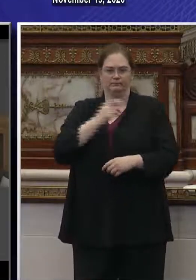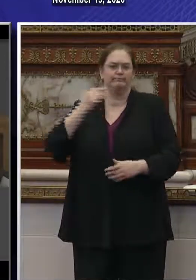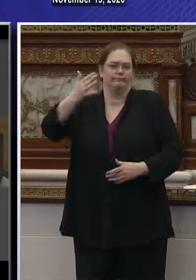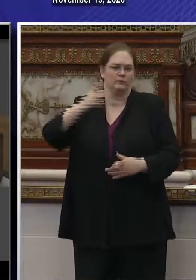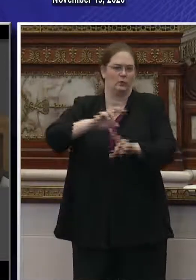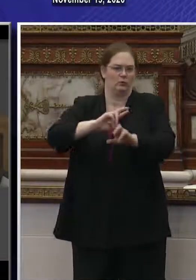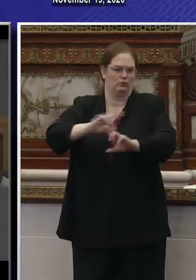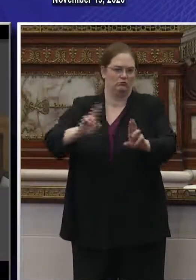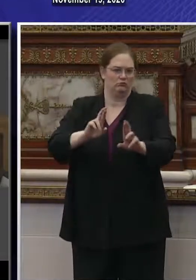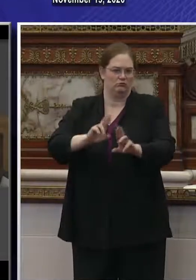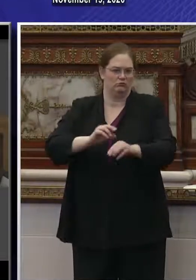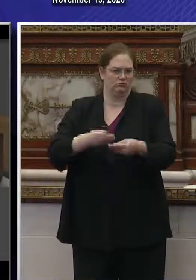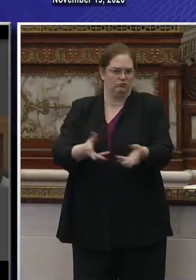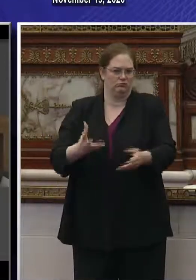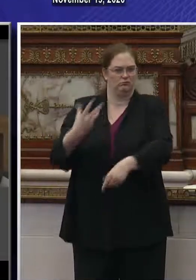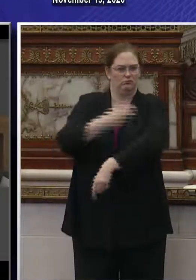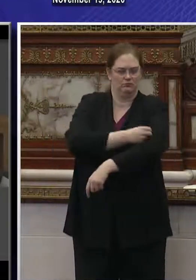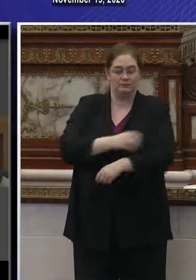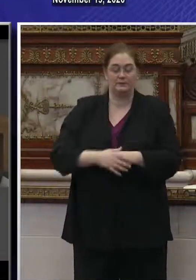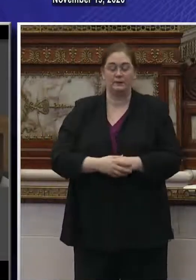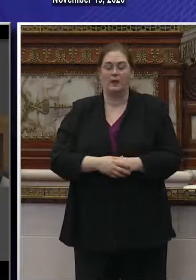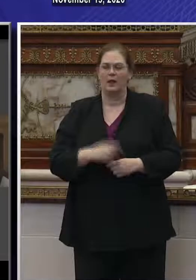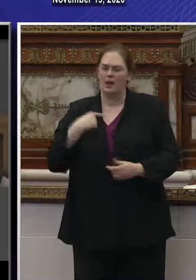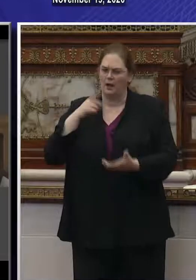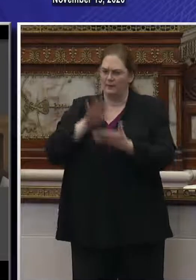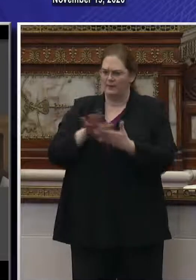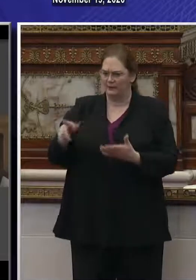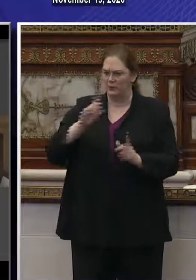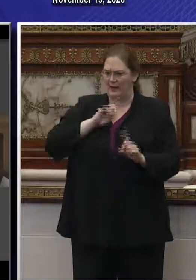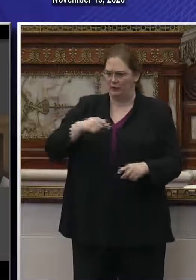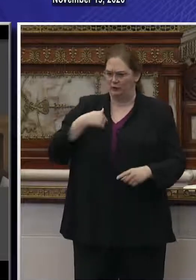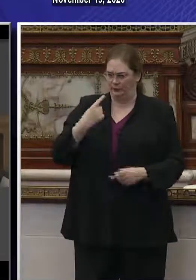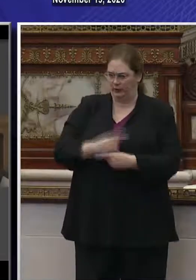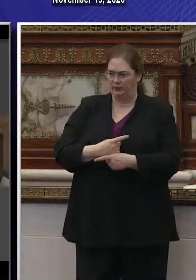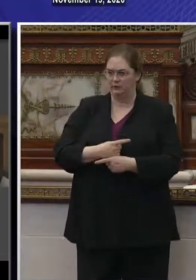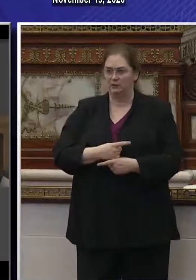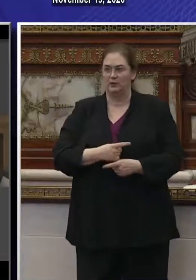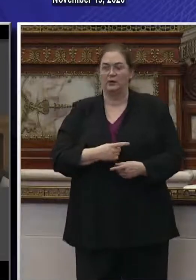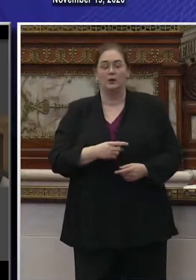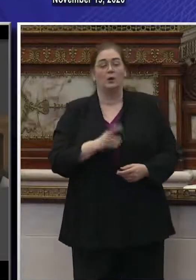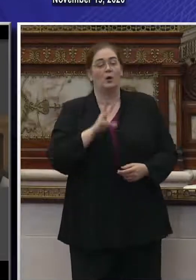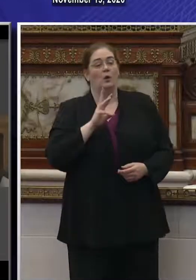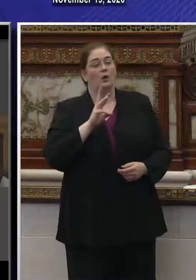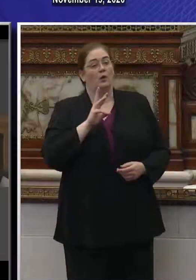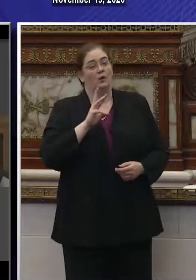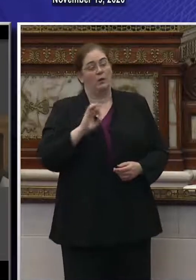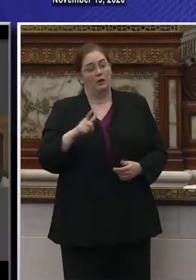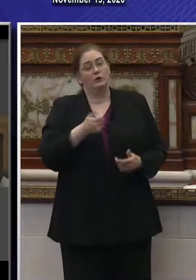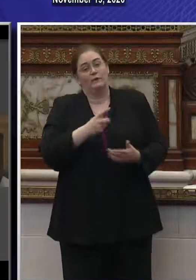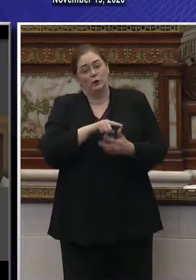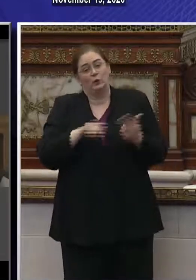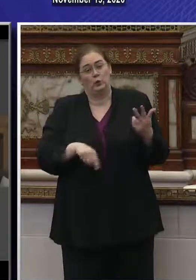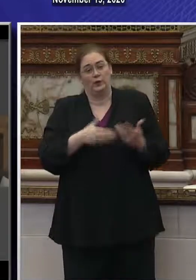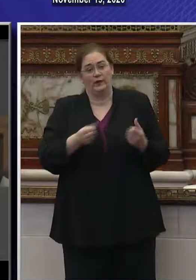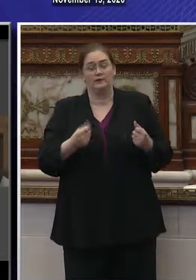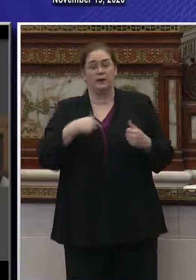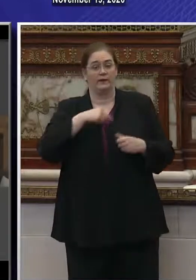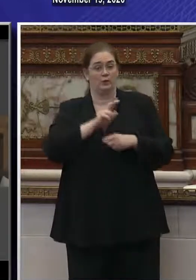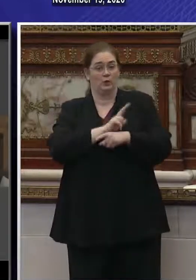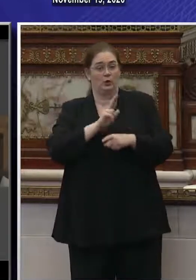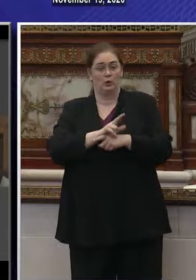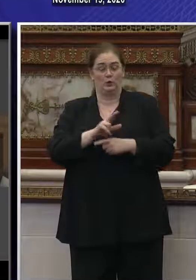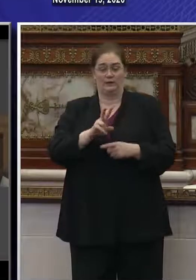available. I believe you answered that. Is that correct? Well, there's a couple of things. I think we're using a